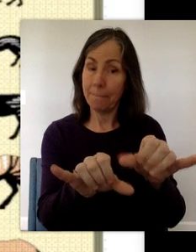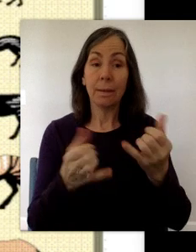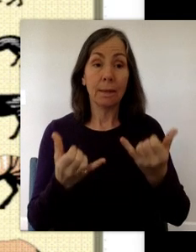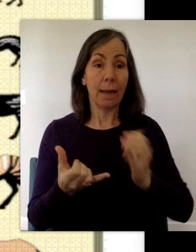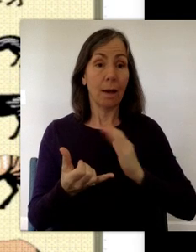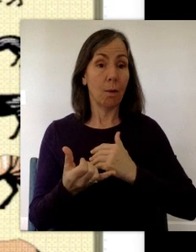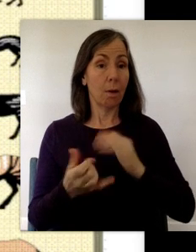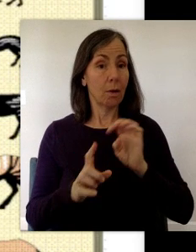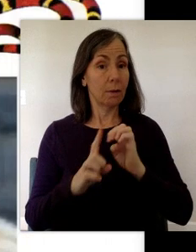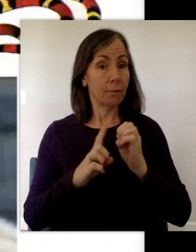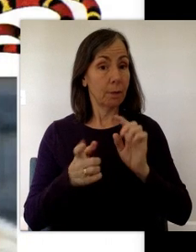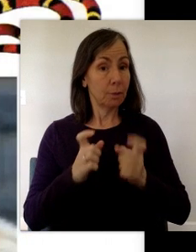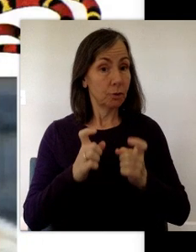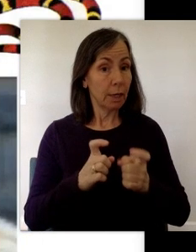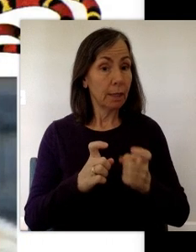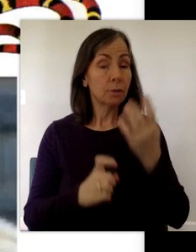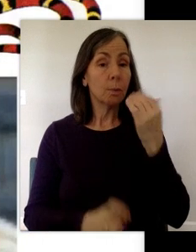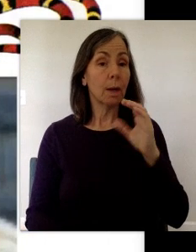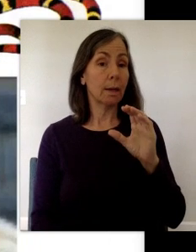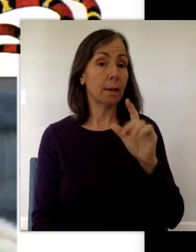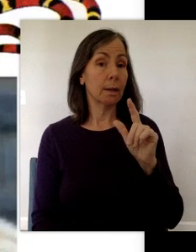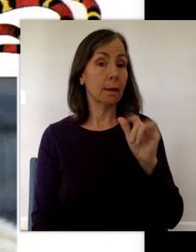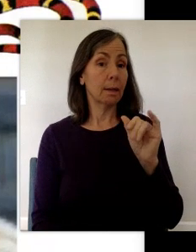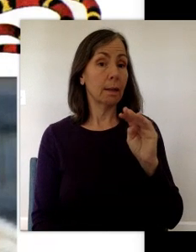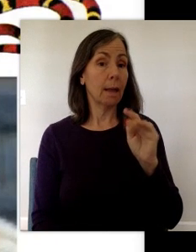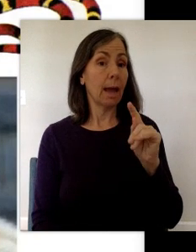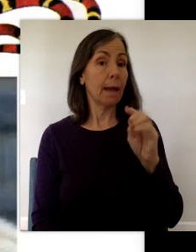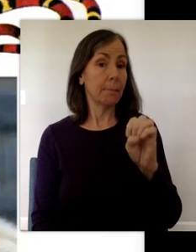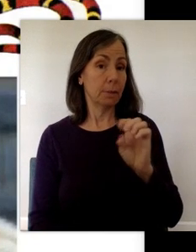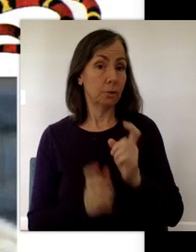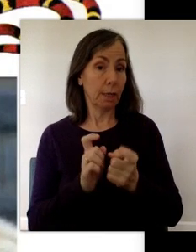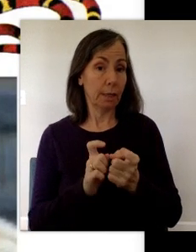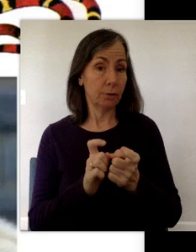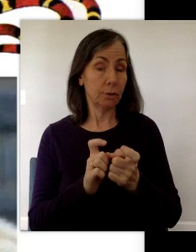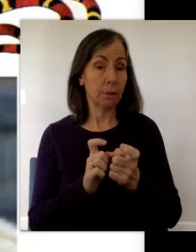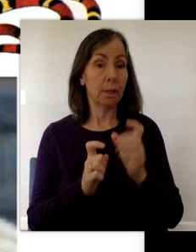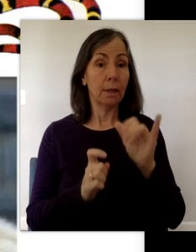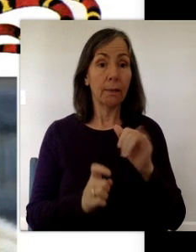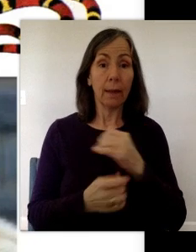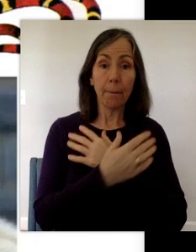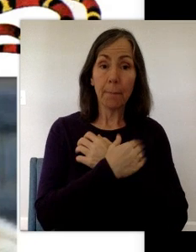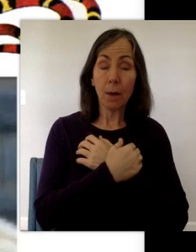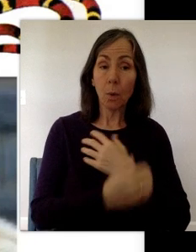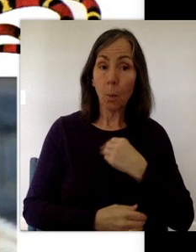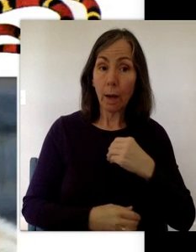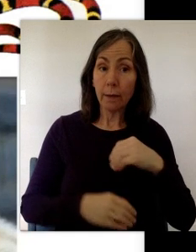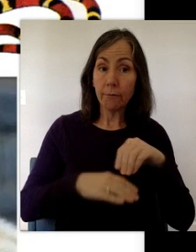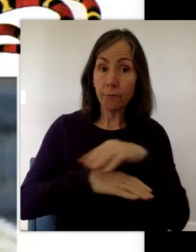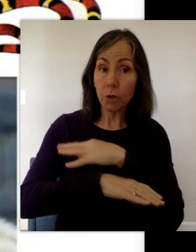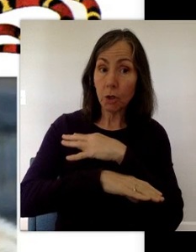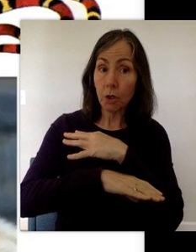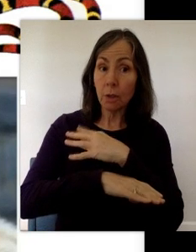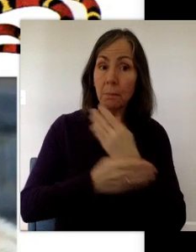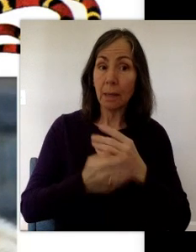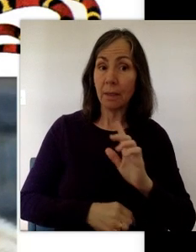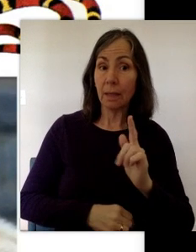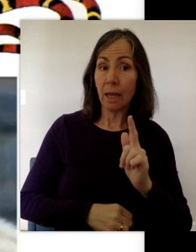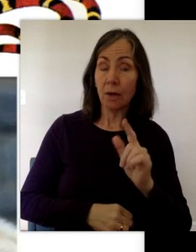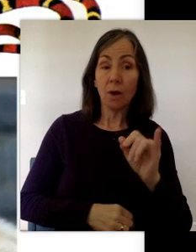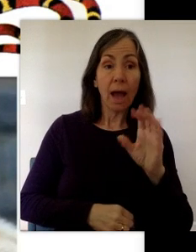change. A polar bear's adaptation of white fur might no longer be good.